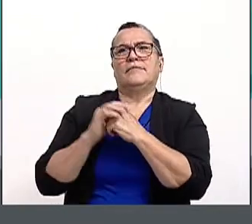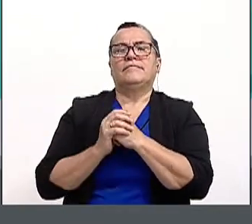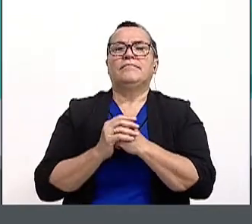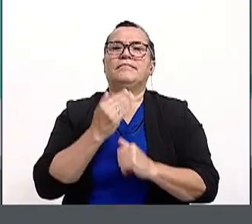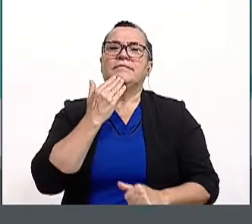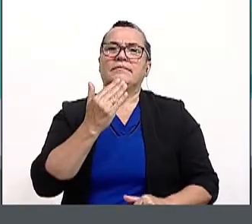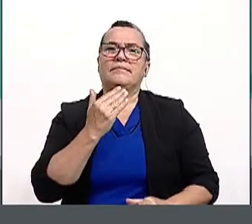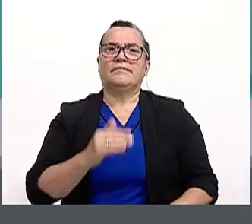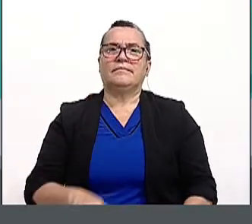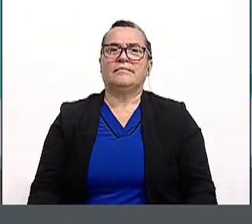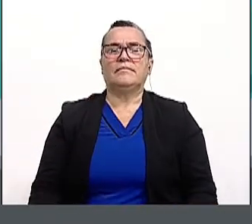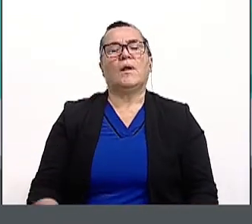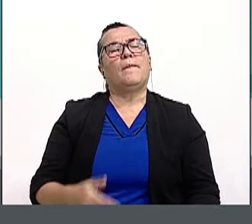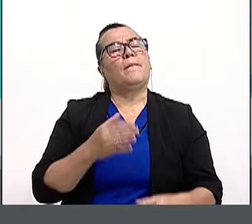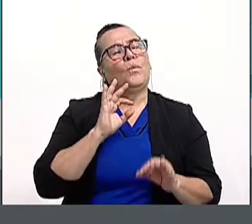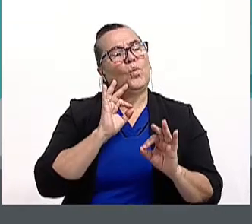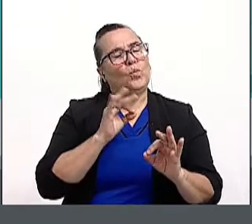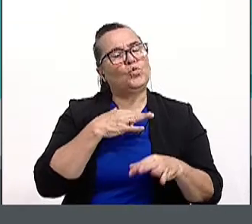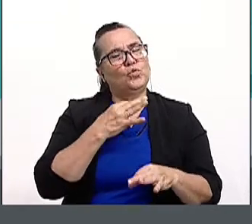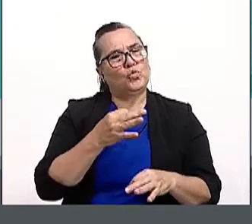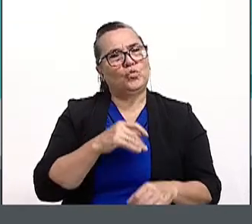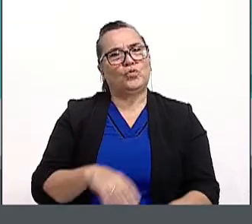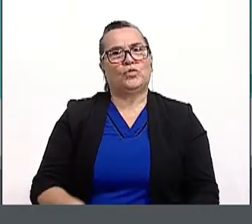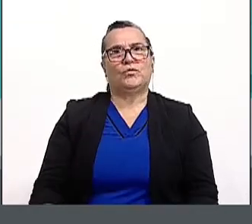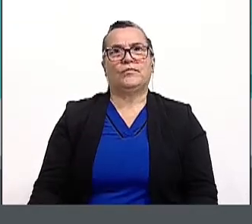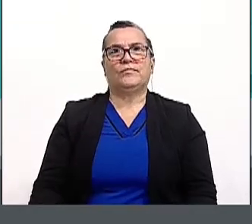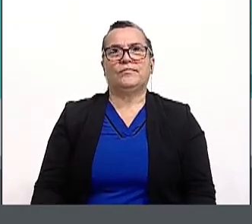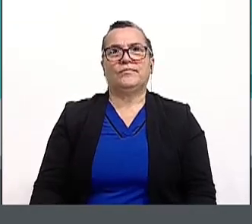Thank you. You're welcome.